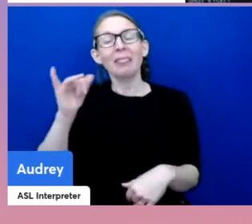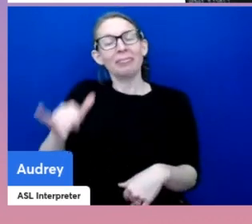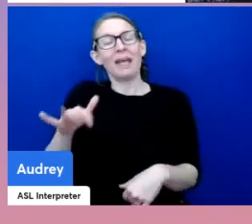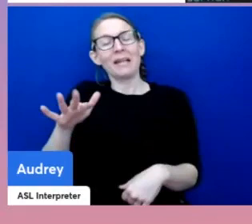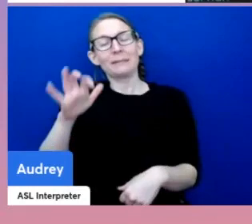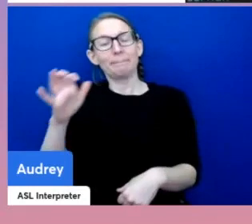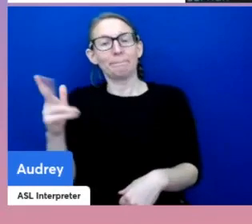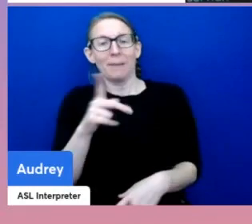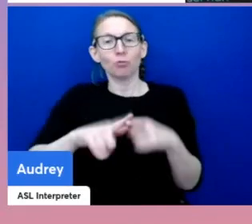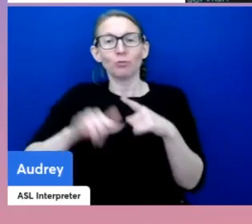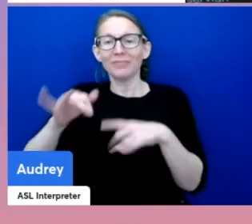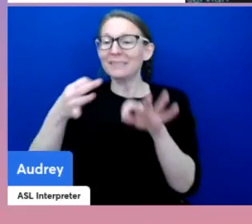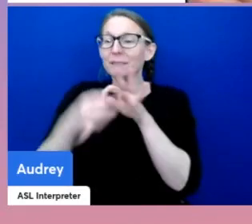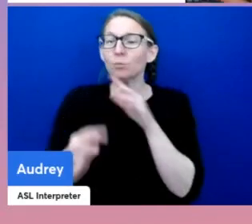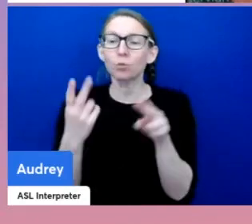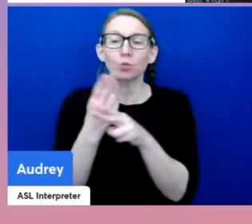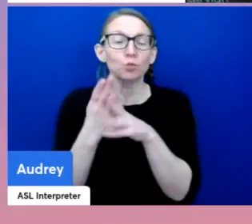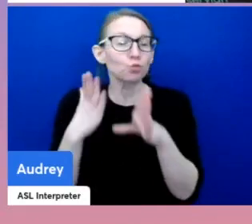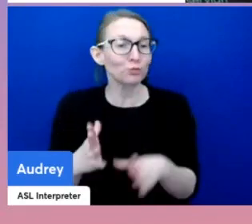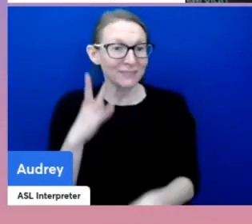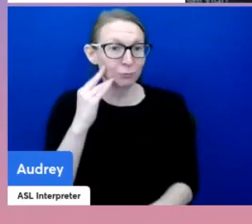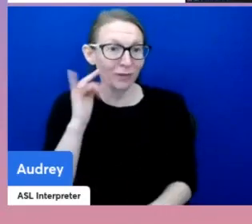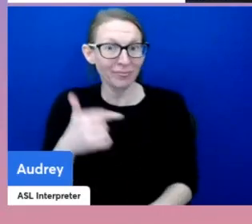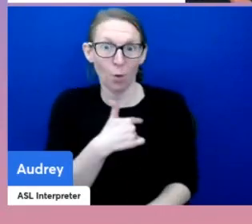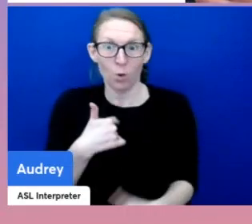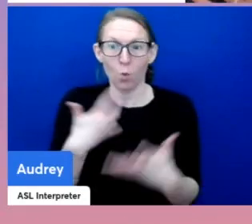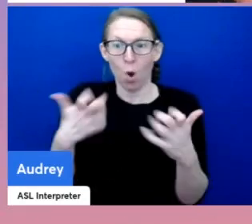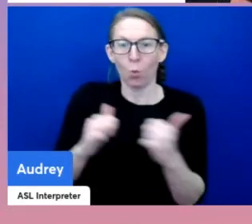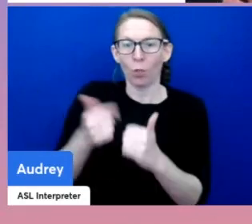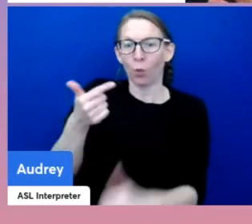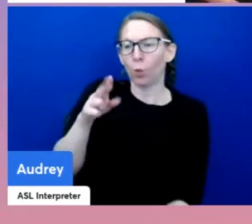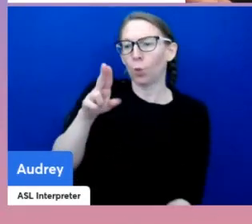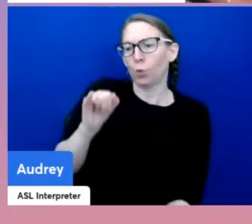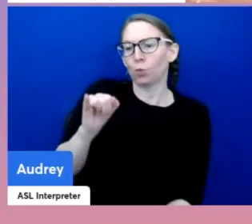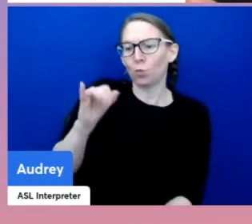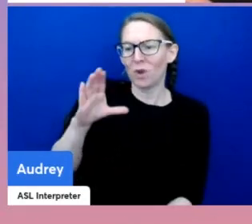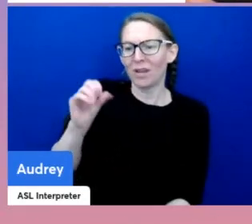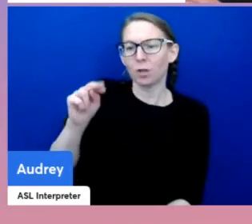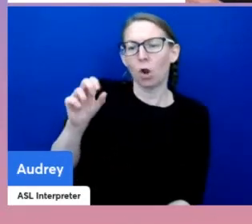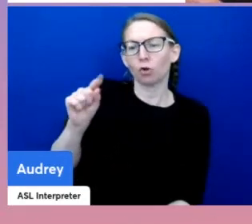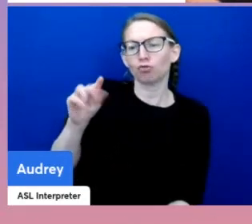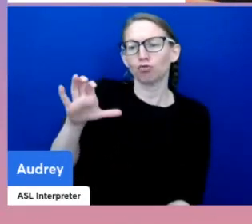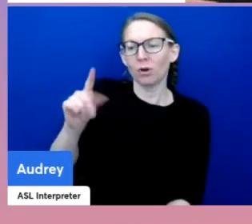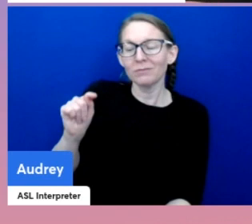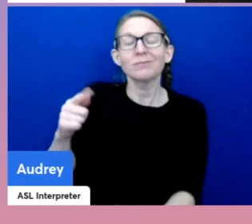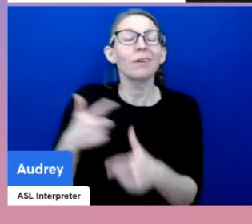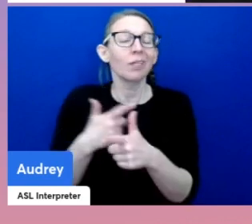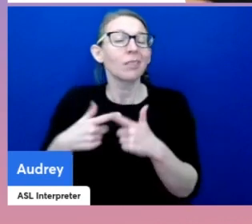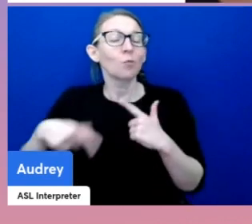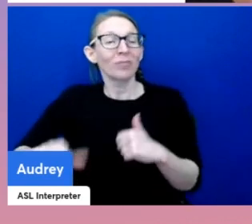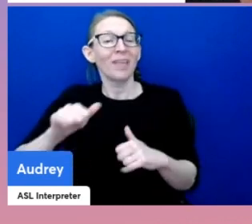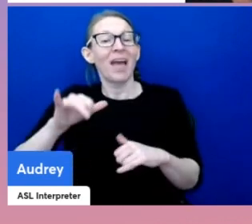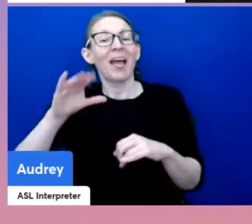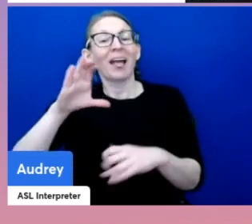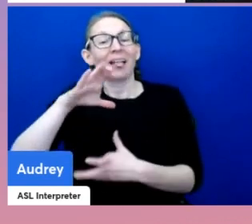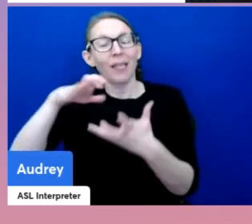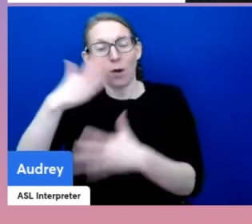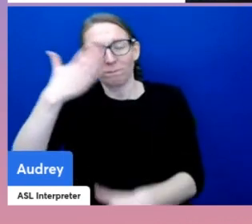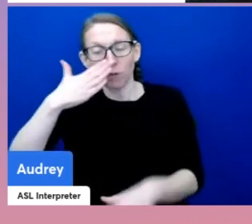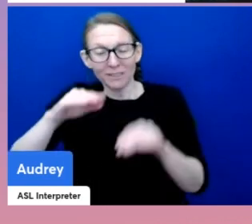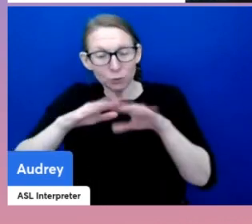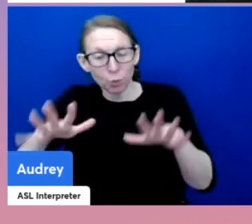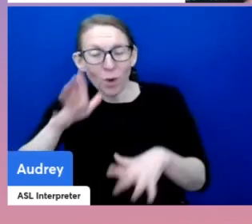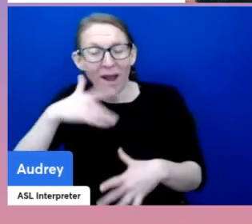that simpler user experience we were chasing when building constructs. Now the process for deploying an insecure CloudFront distribution will result in a